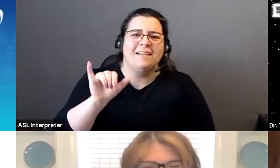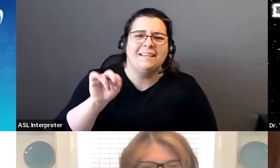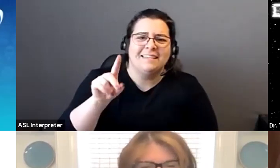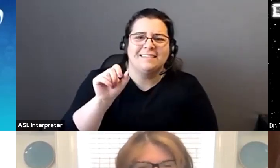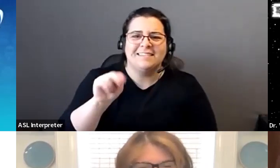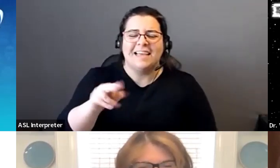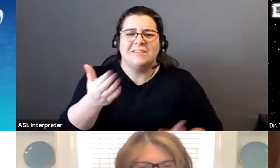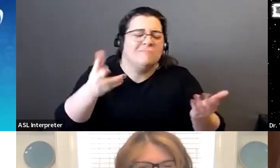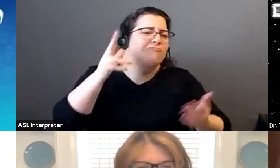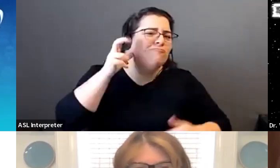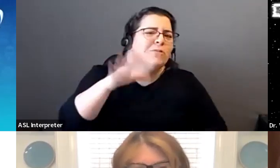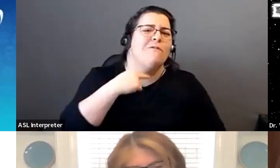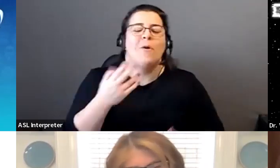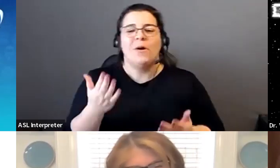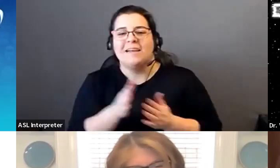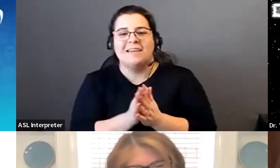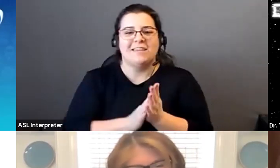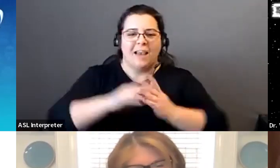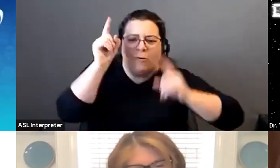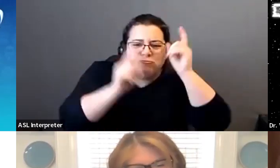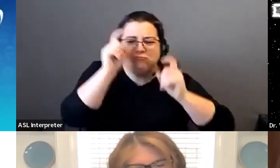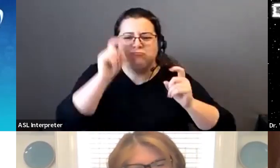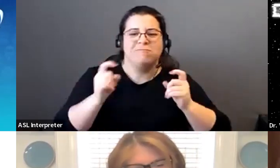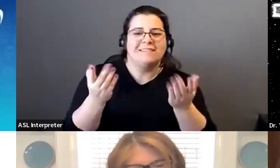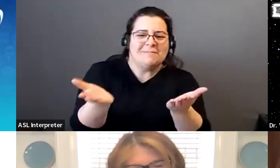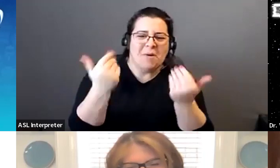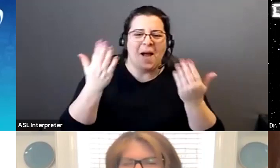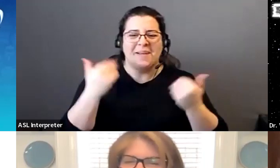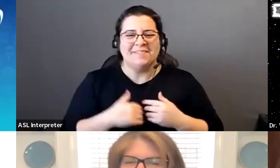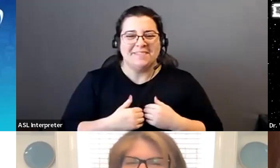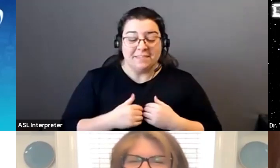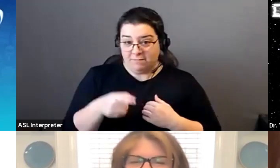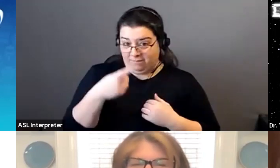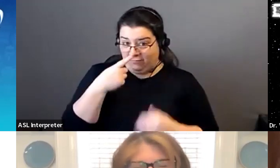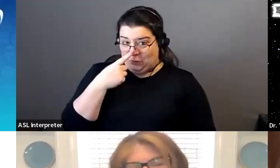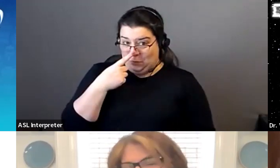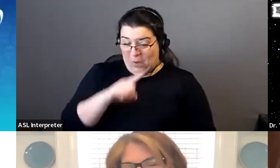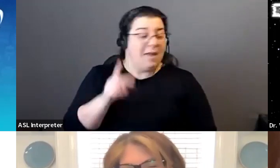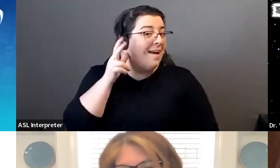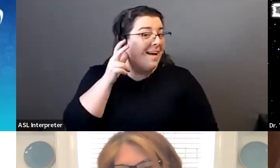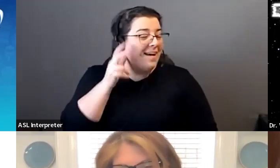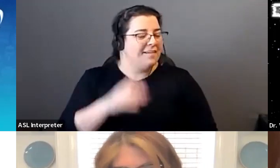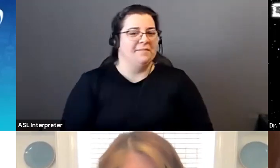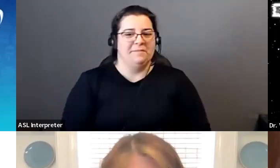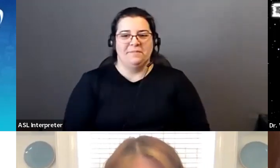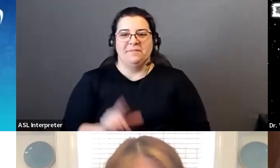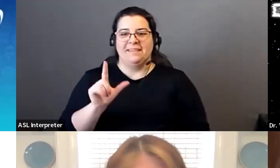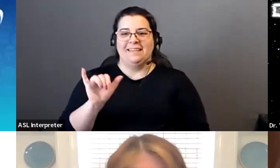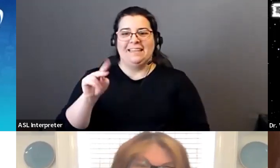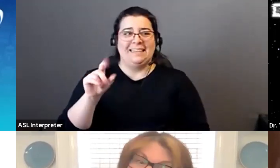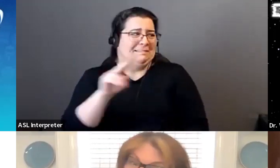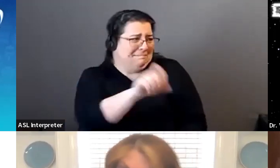voice. You look like you have a really good voice. Are you comfortable giving your voice? Yeah, absolutely.